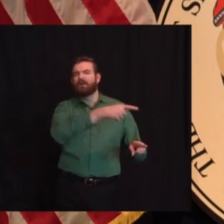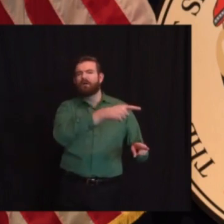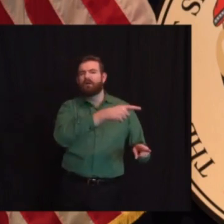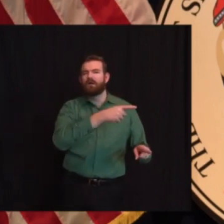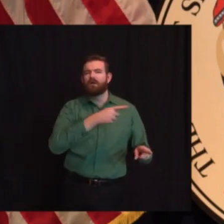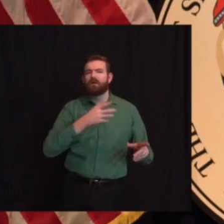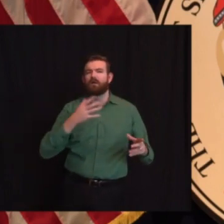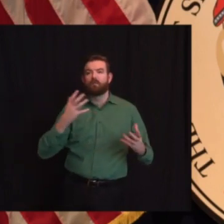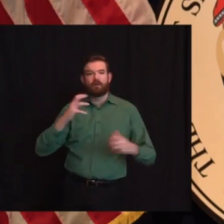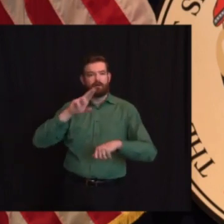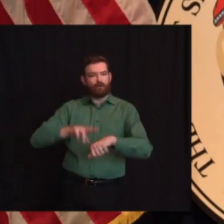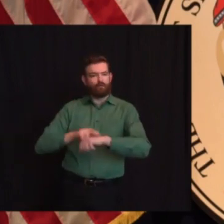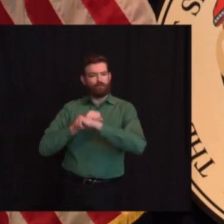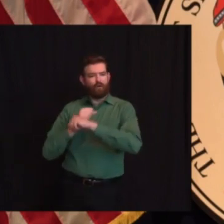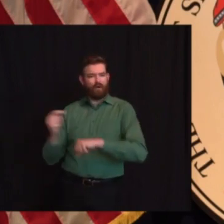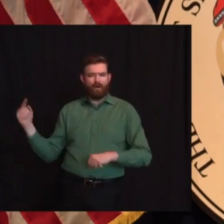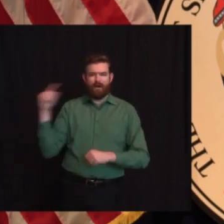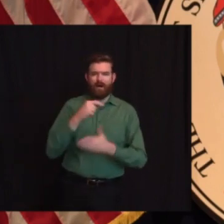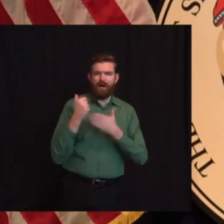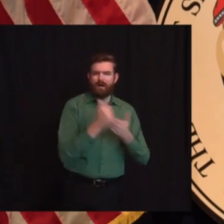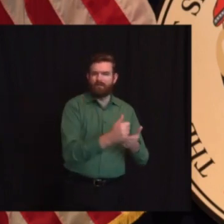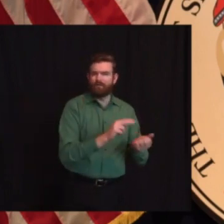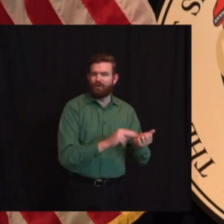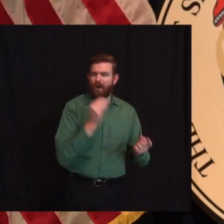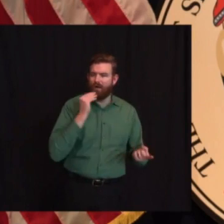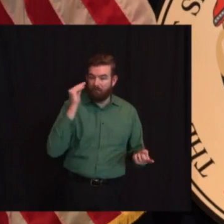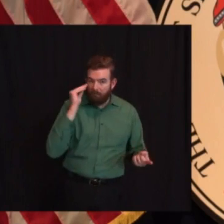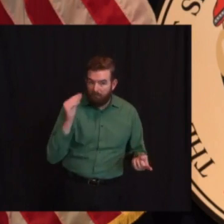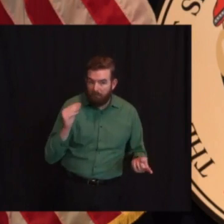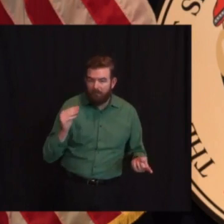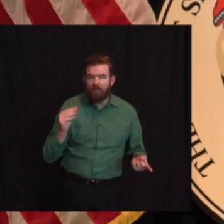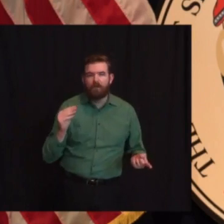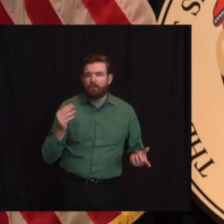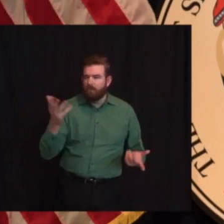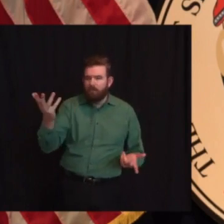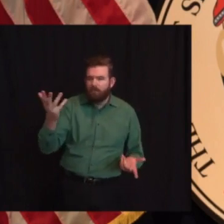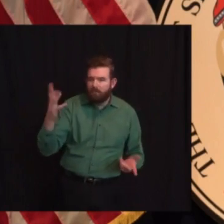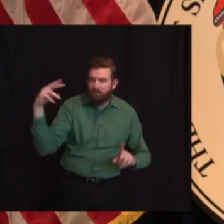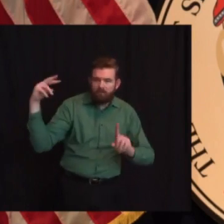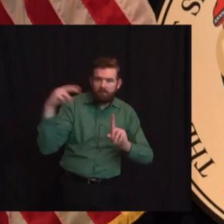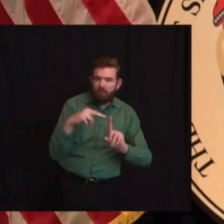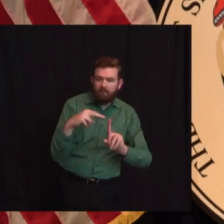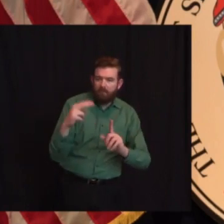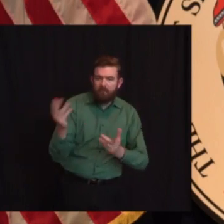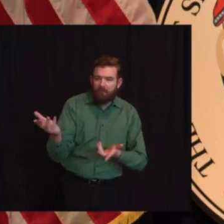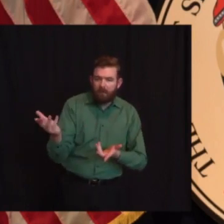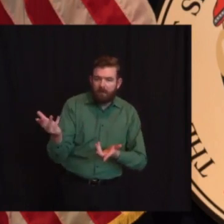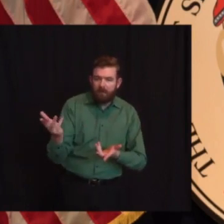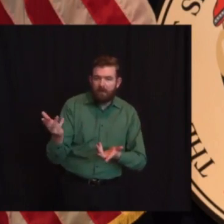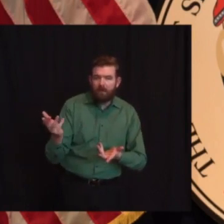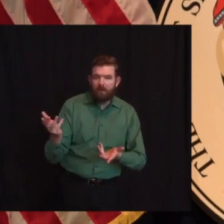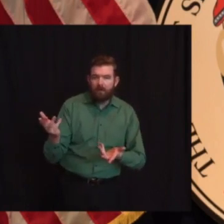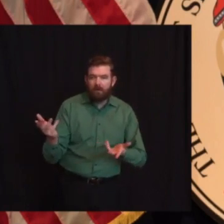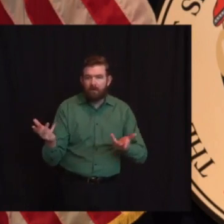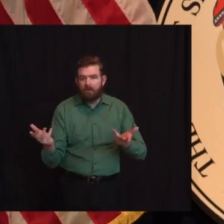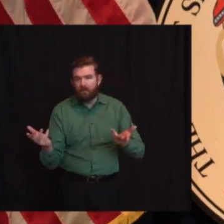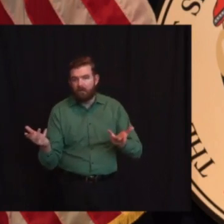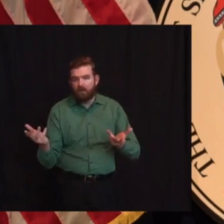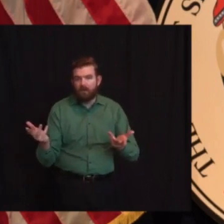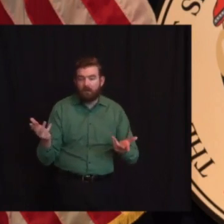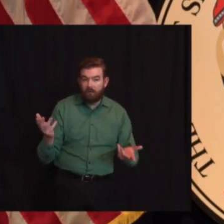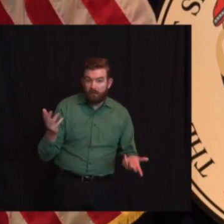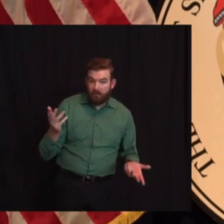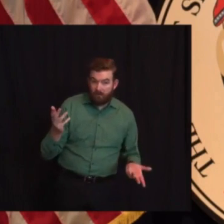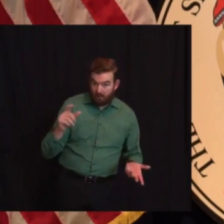private long-term care facilities. What is your response to that? Are you considering that? Why or why not? And if so, what might be the